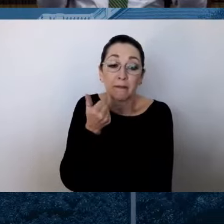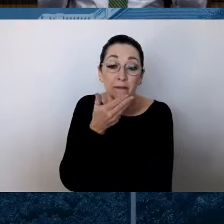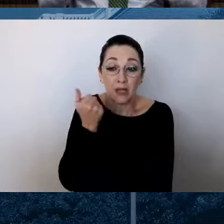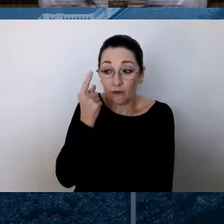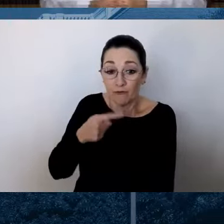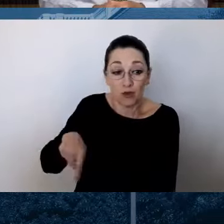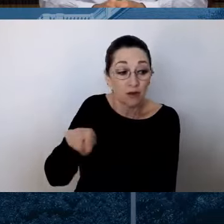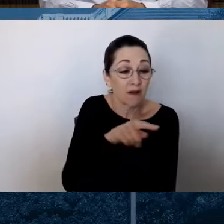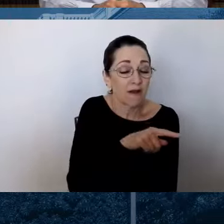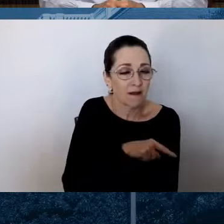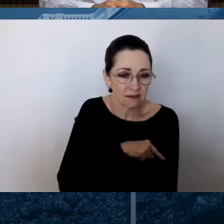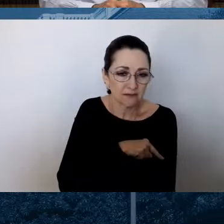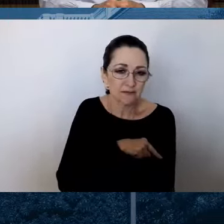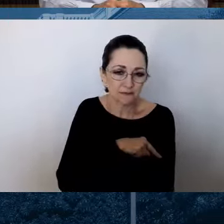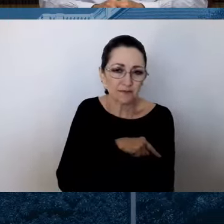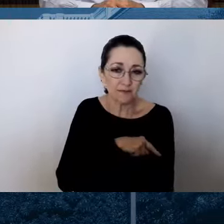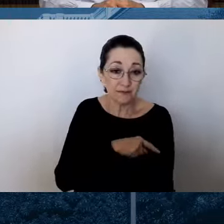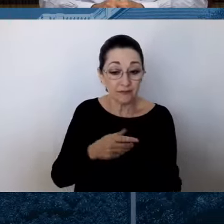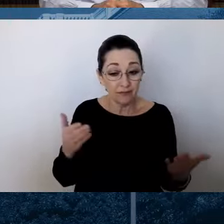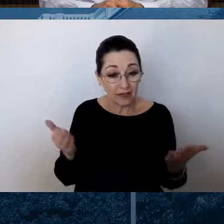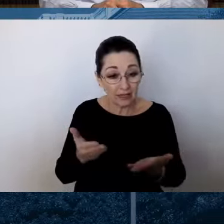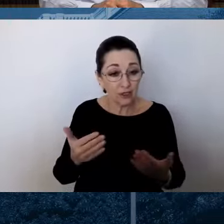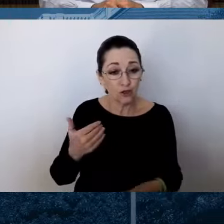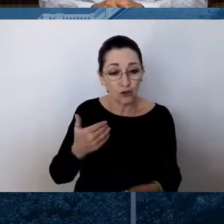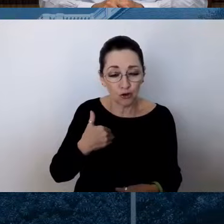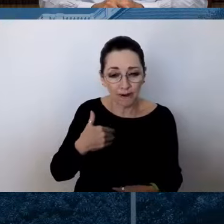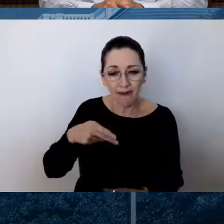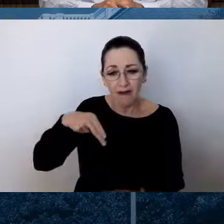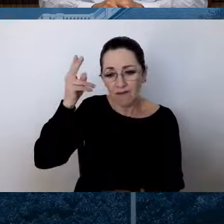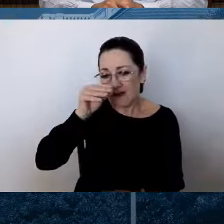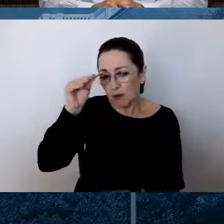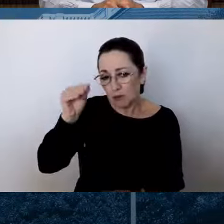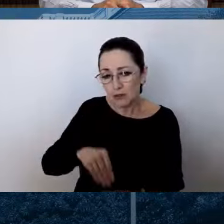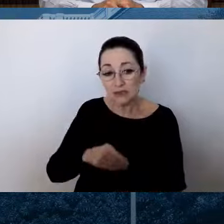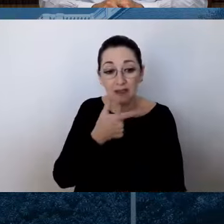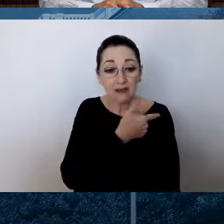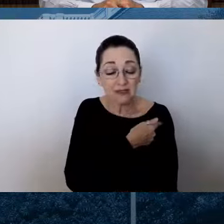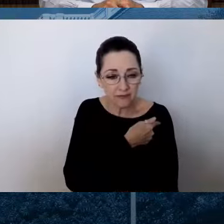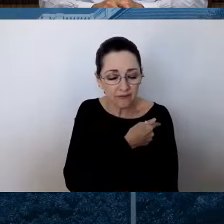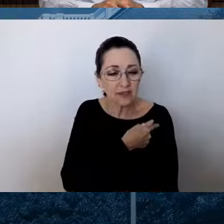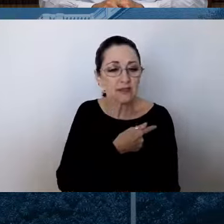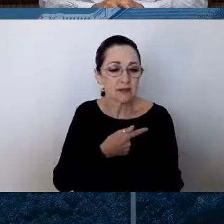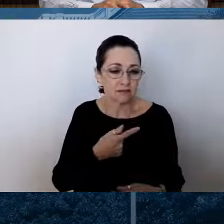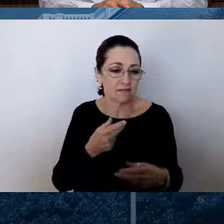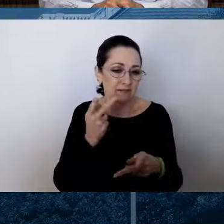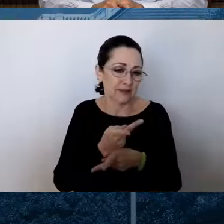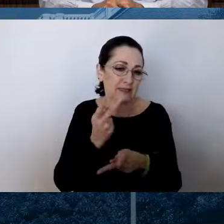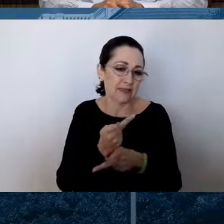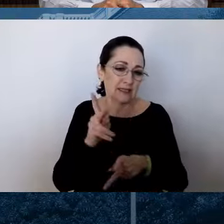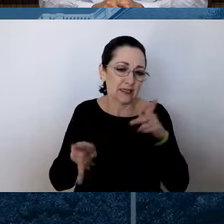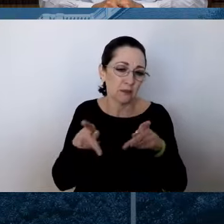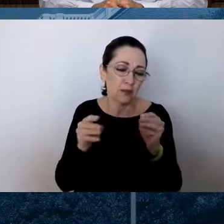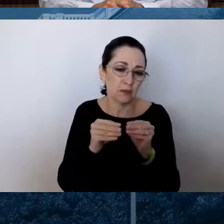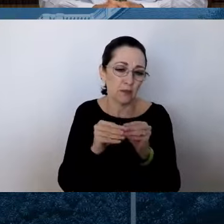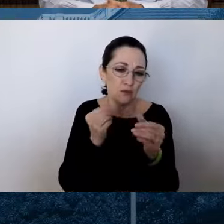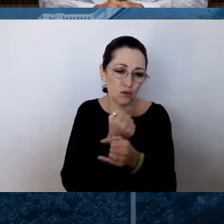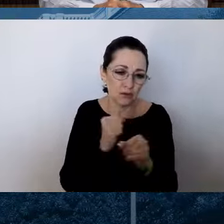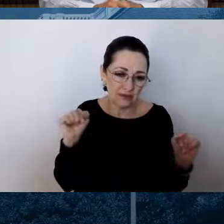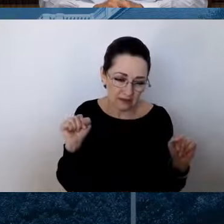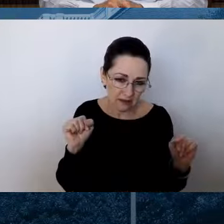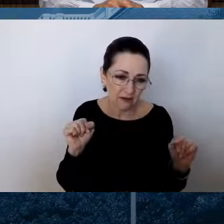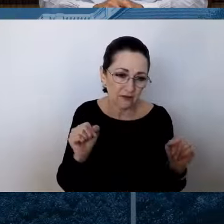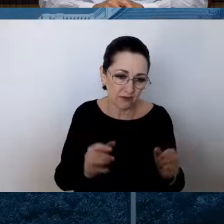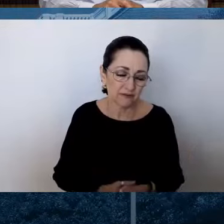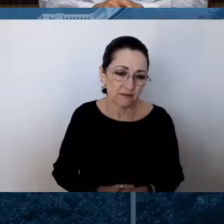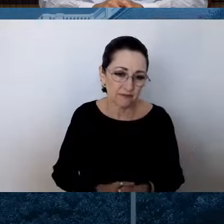have high vaccination rates that served us well. We need to get more people to get those shots. Get your second shots if